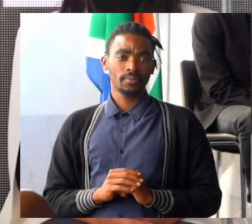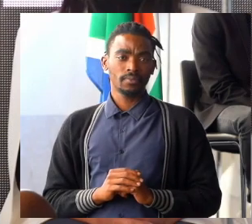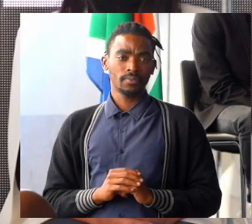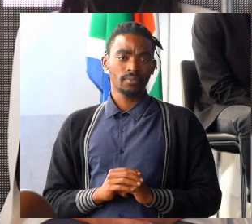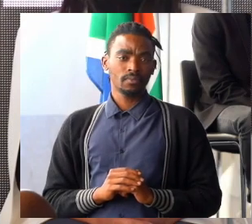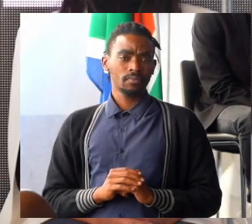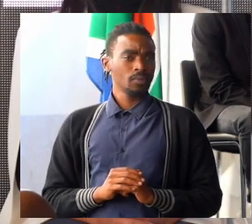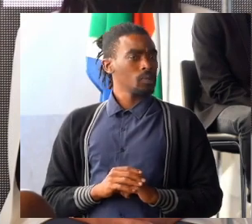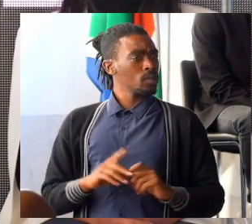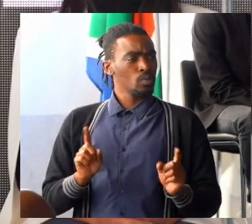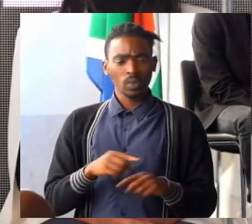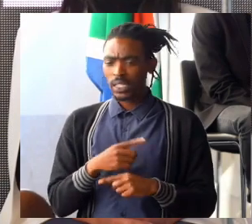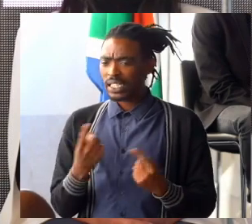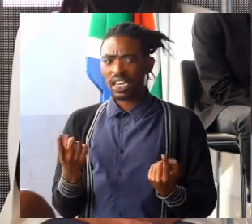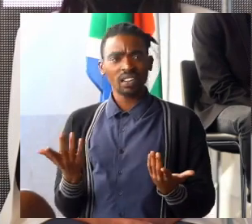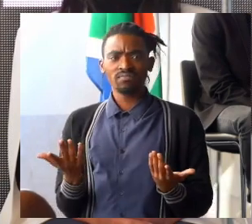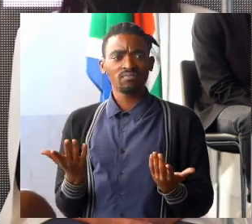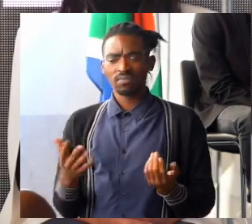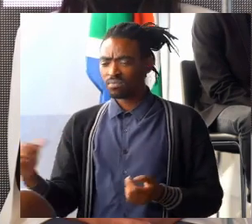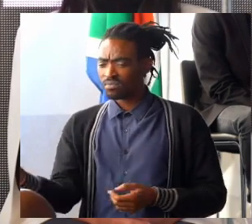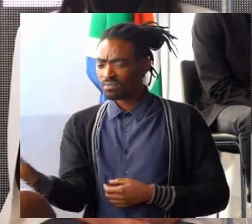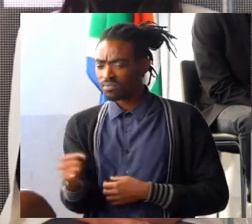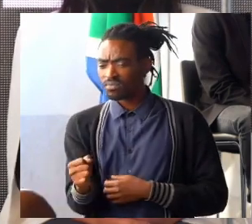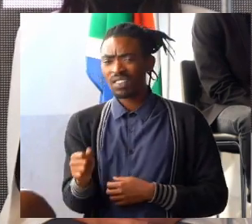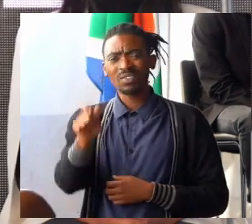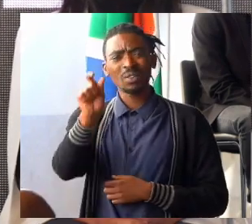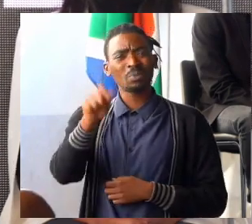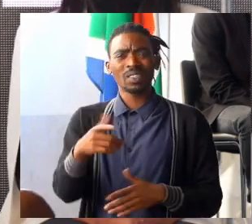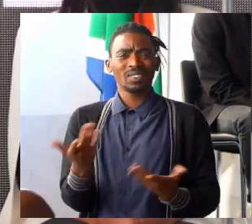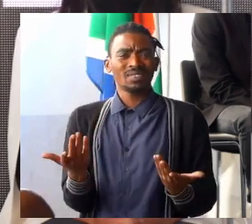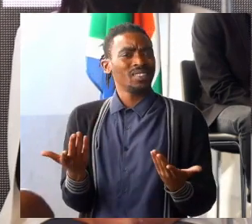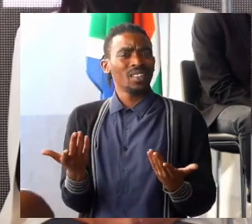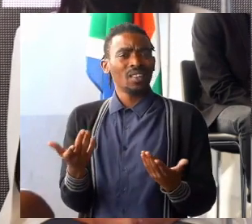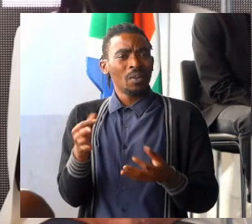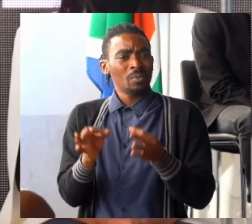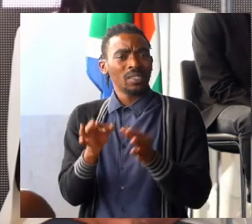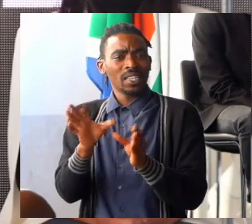we cannot entrust this work of reconstruction just to political parties.